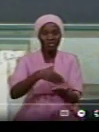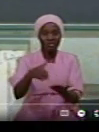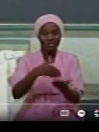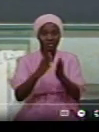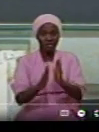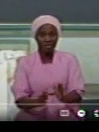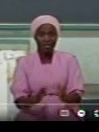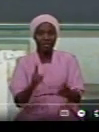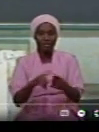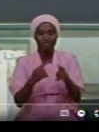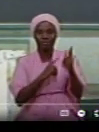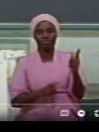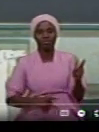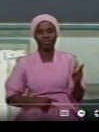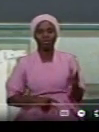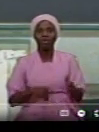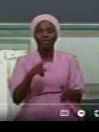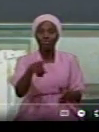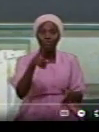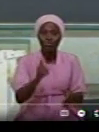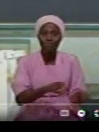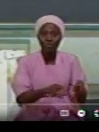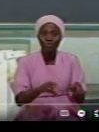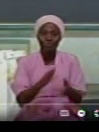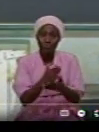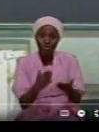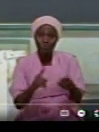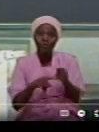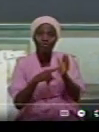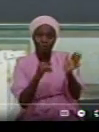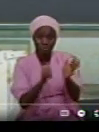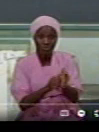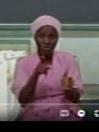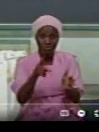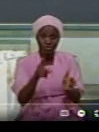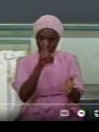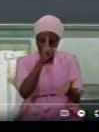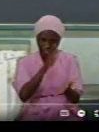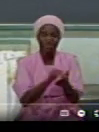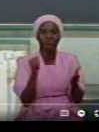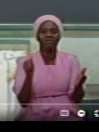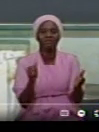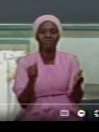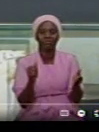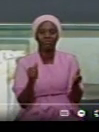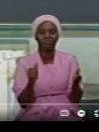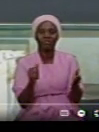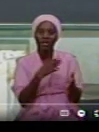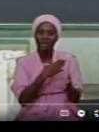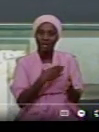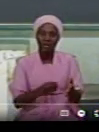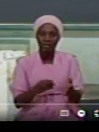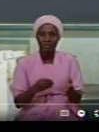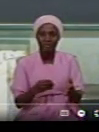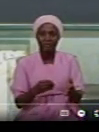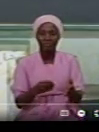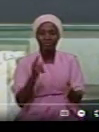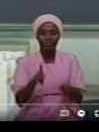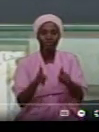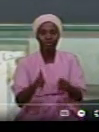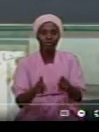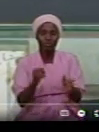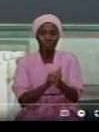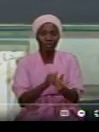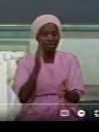you are believing, and that they should praise the beauty of holiness. The problem was still there.